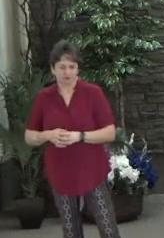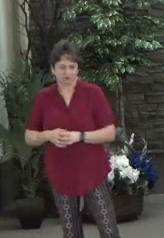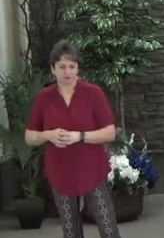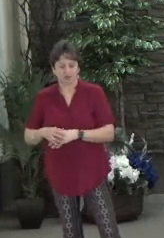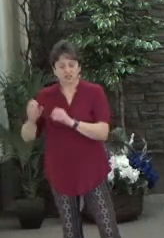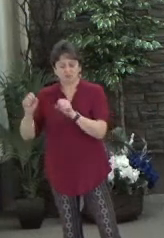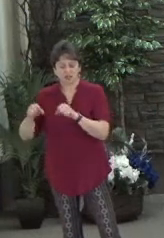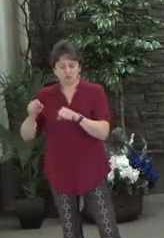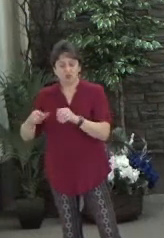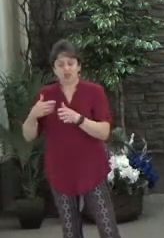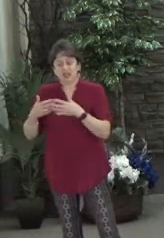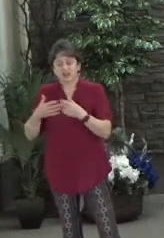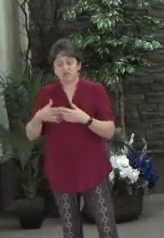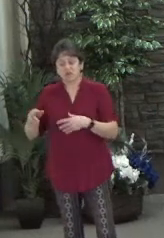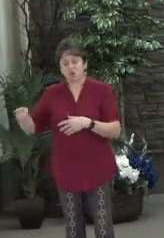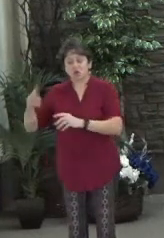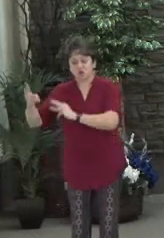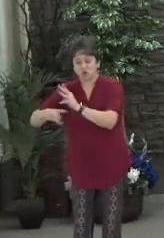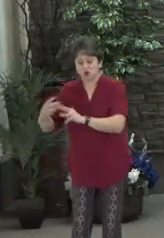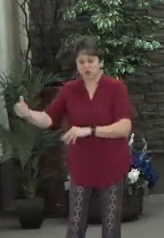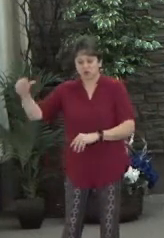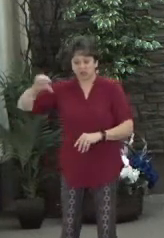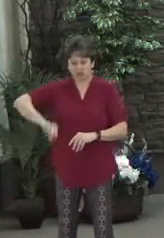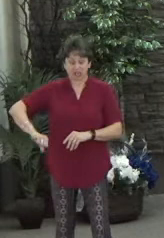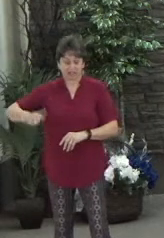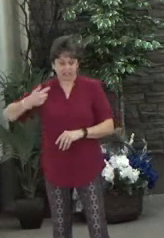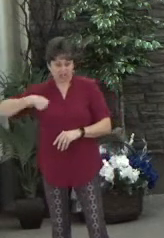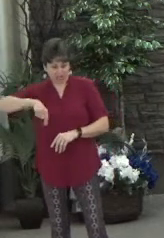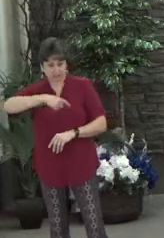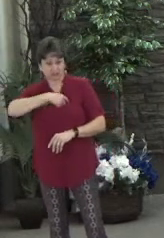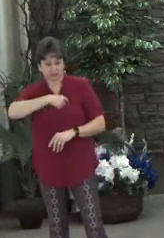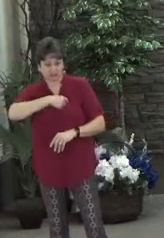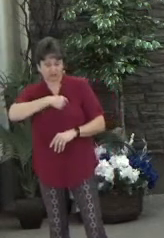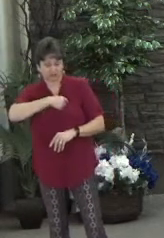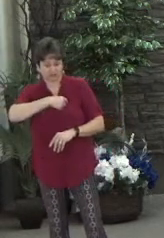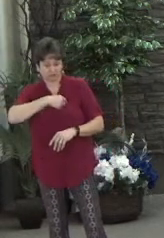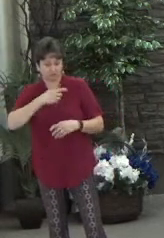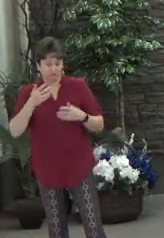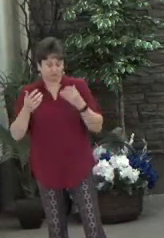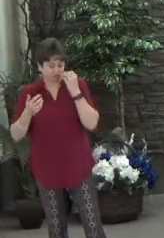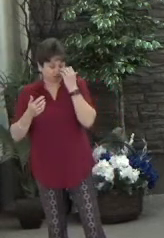It's possible that even though they're rejecting us, Peter says,